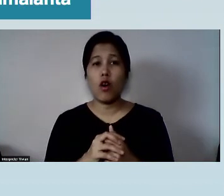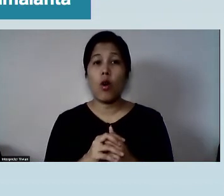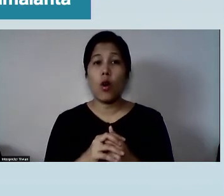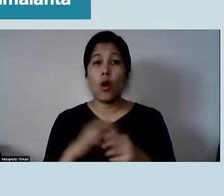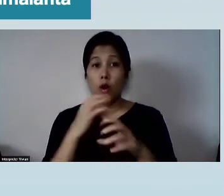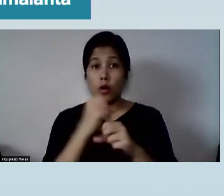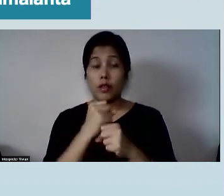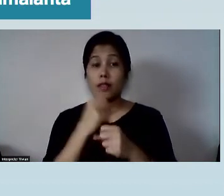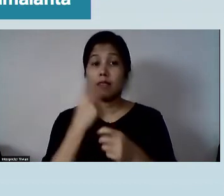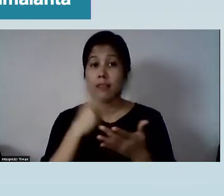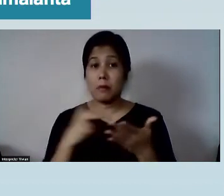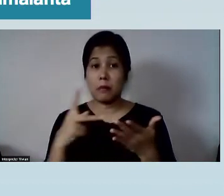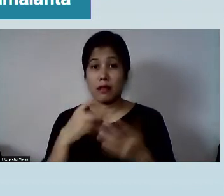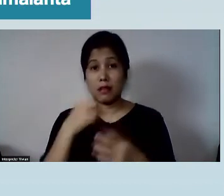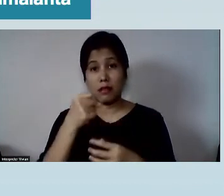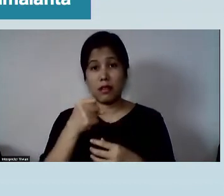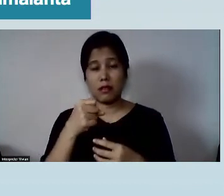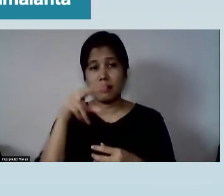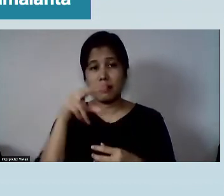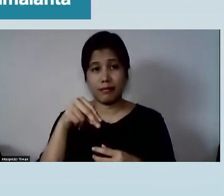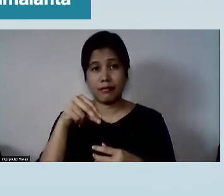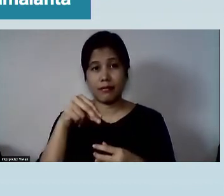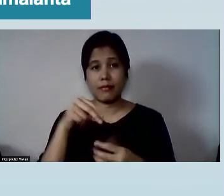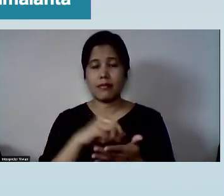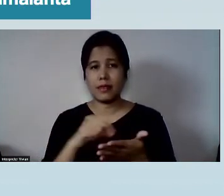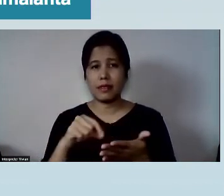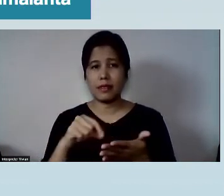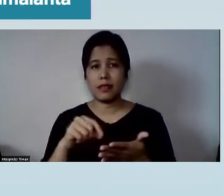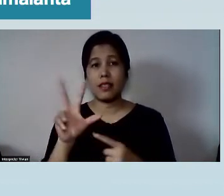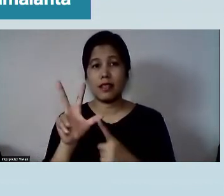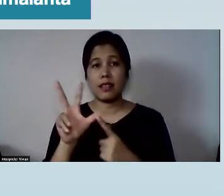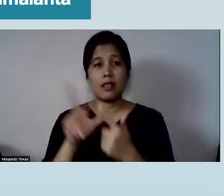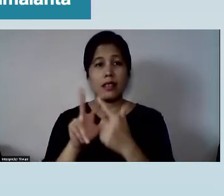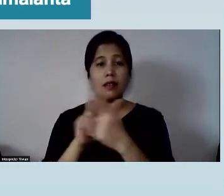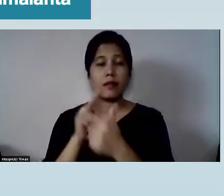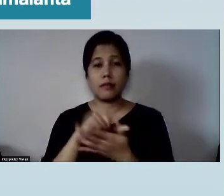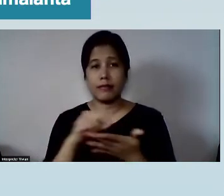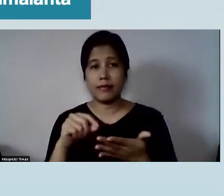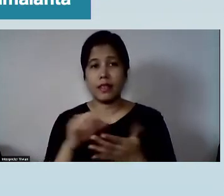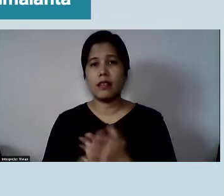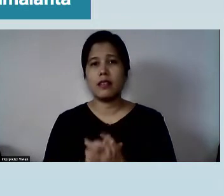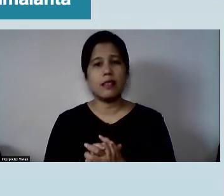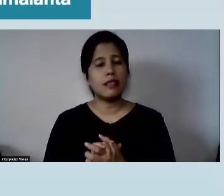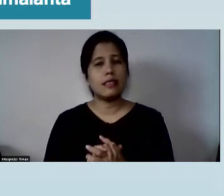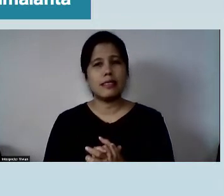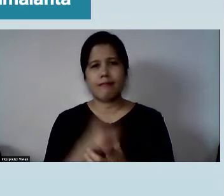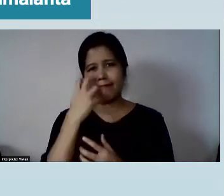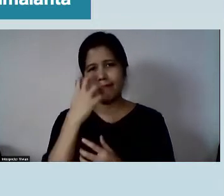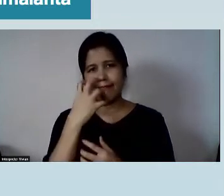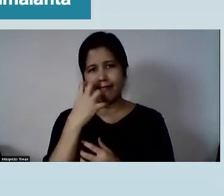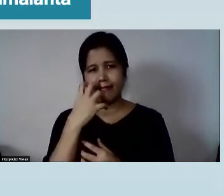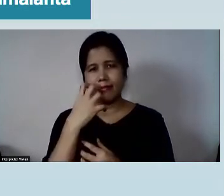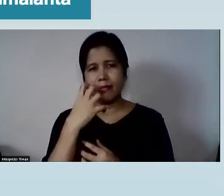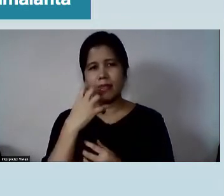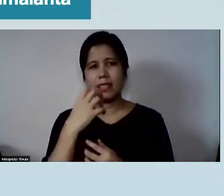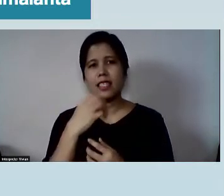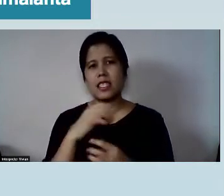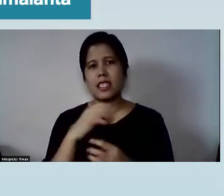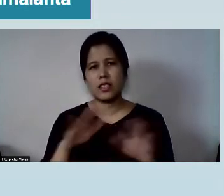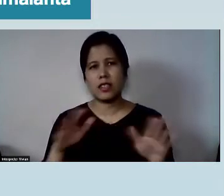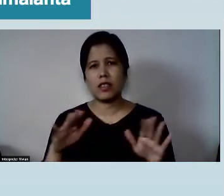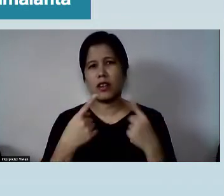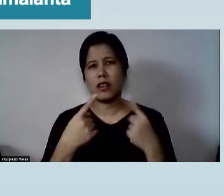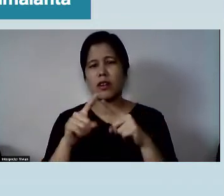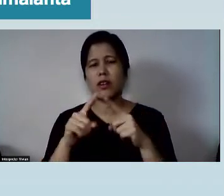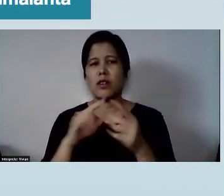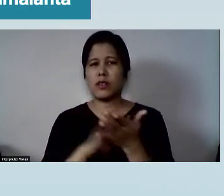way to go this way when developmentally, hindi pa appropriate. Diba? So I get mad at children having to go to school and